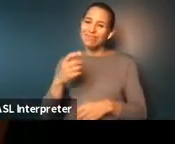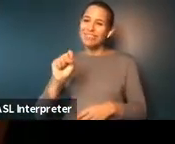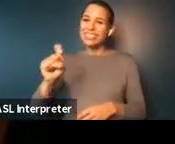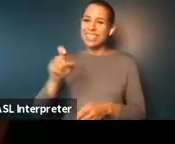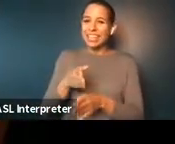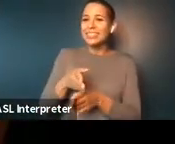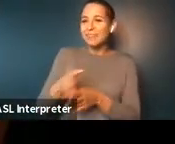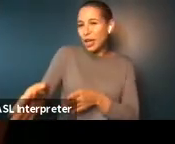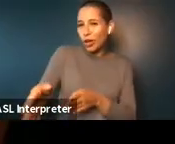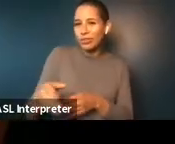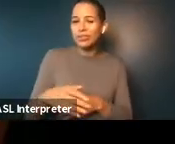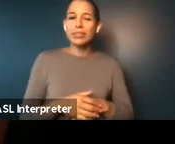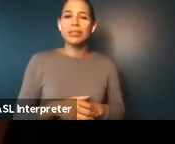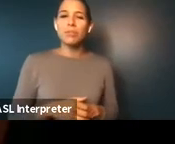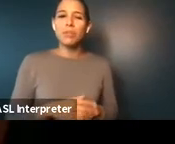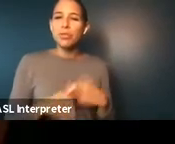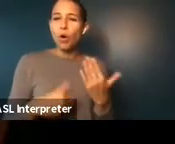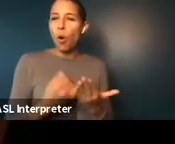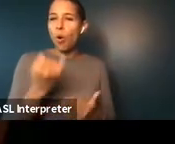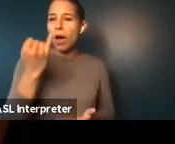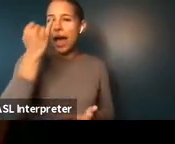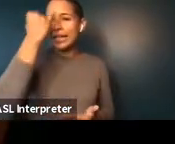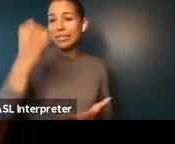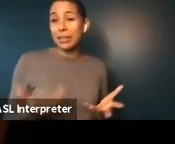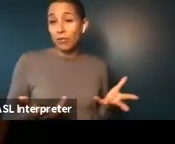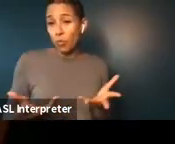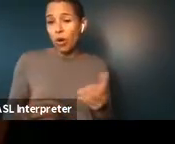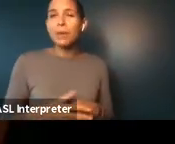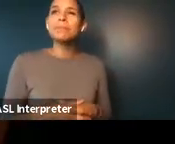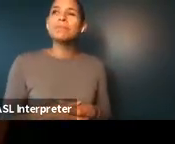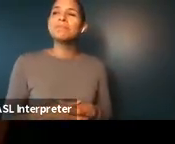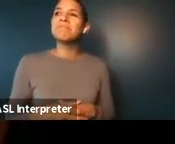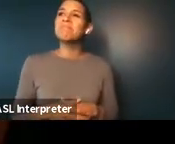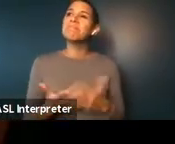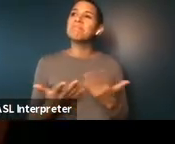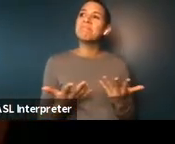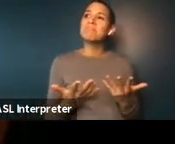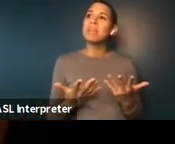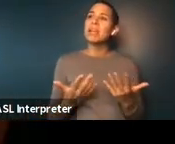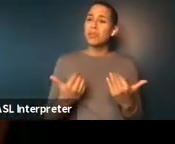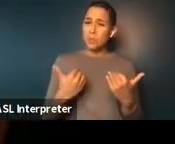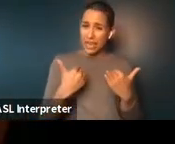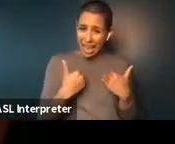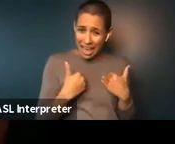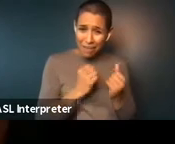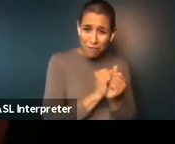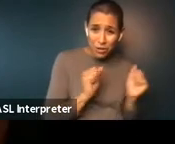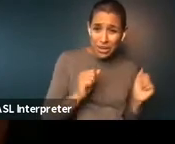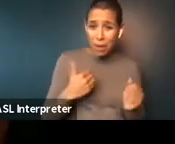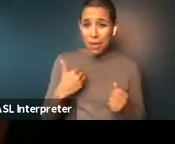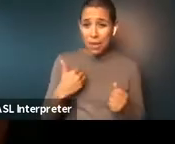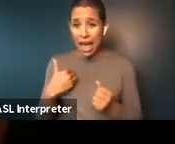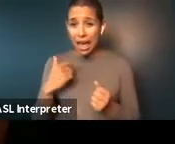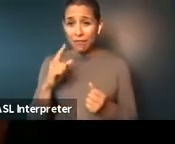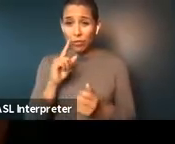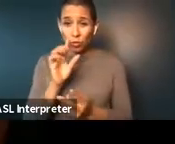is not, um, this pole between like unfreedom and choice, but that how we